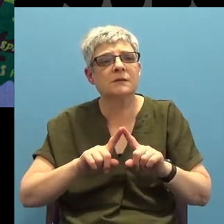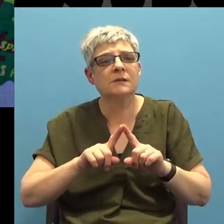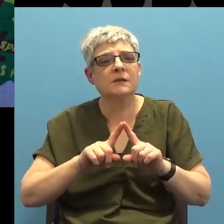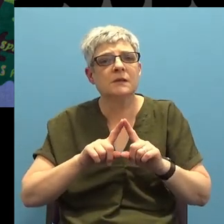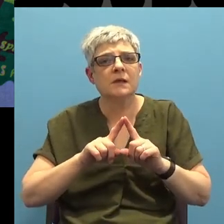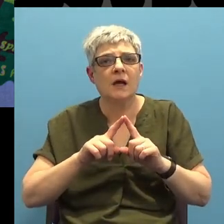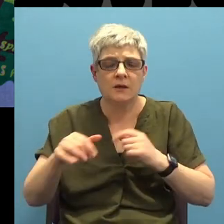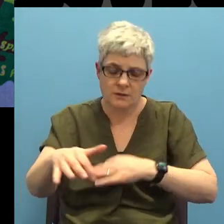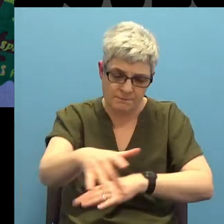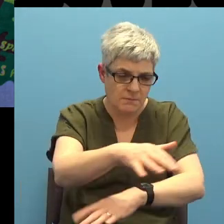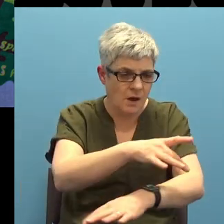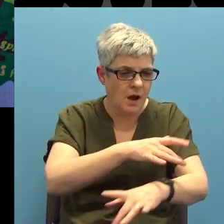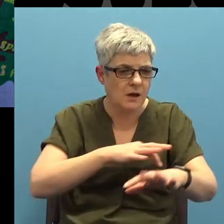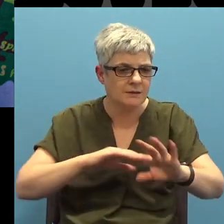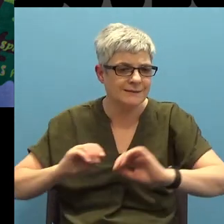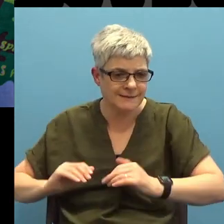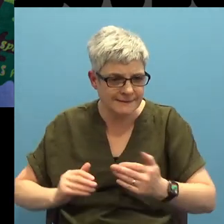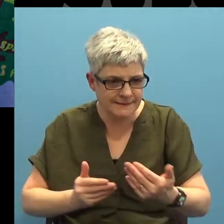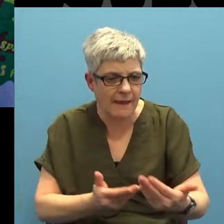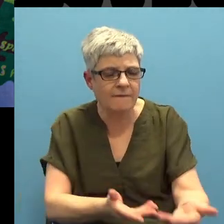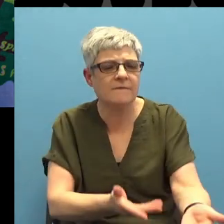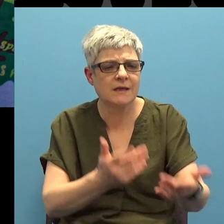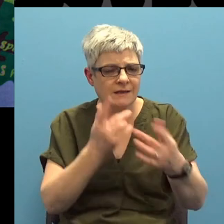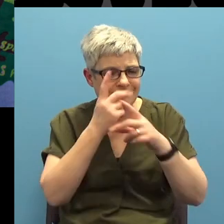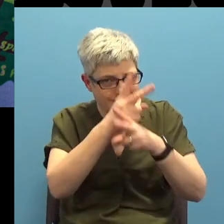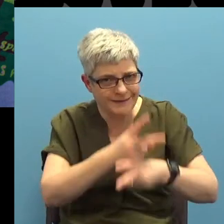and who came among us serving and caring,